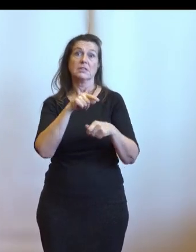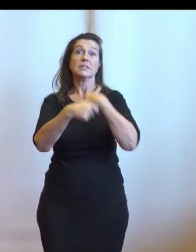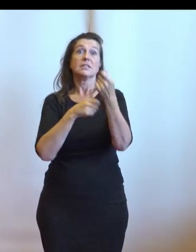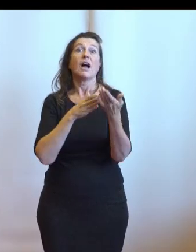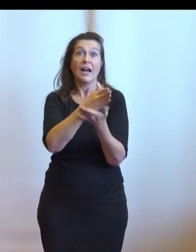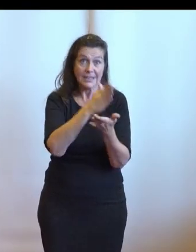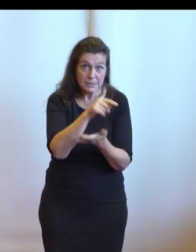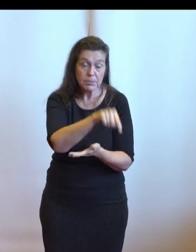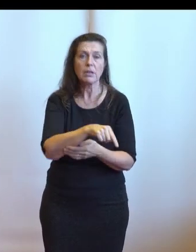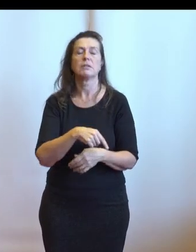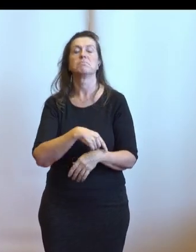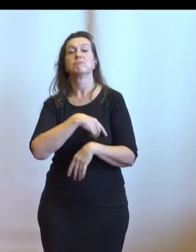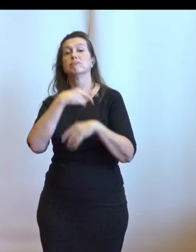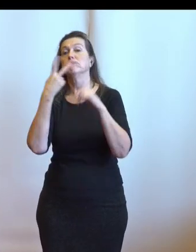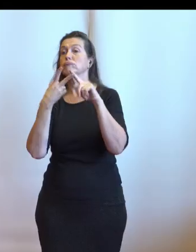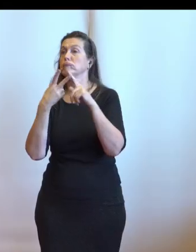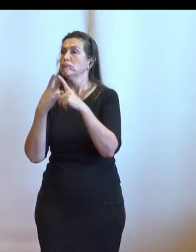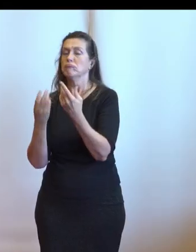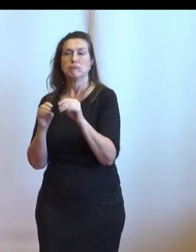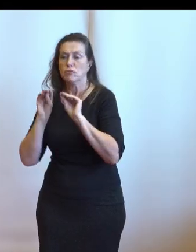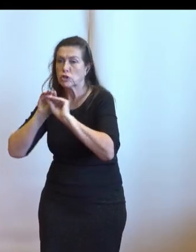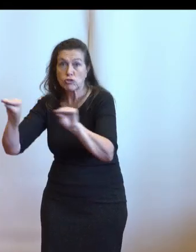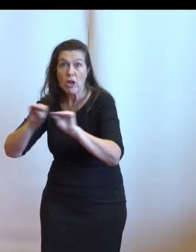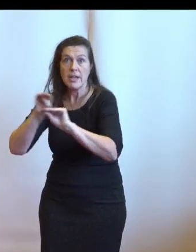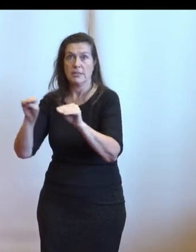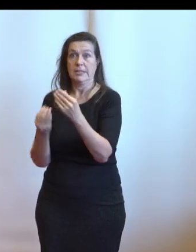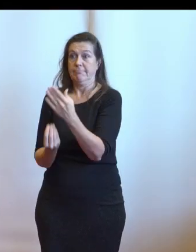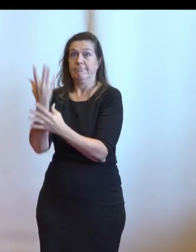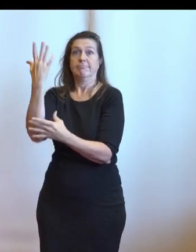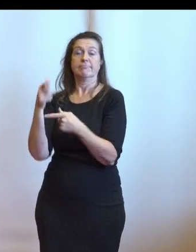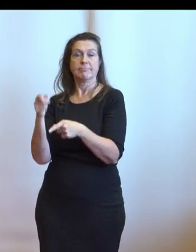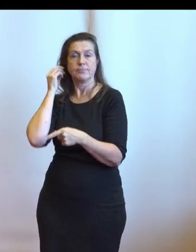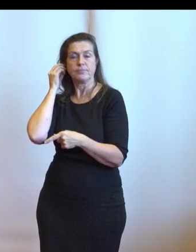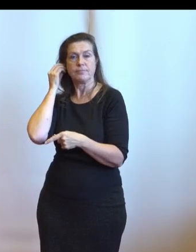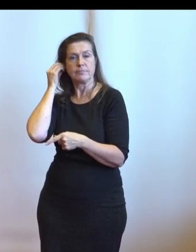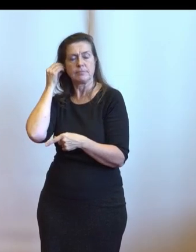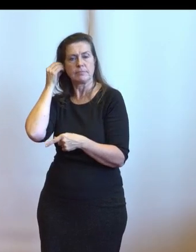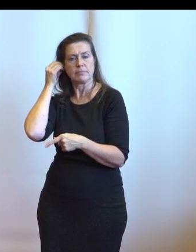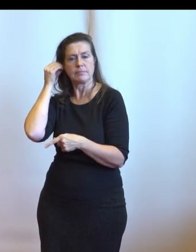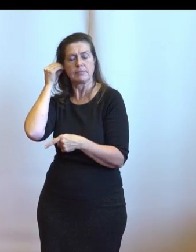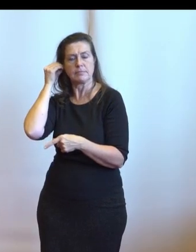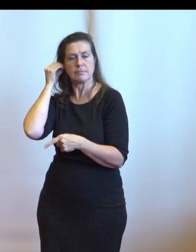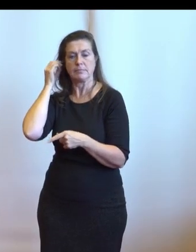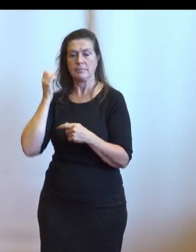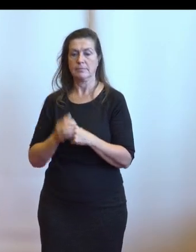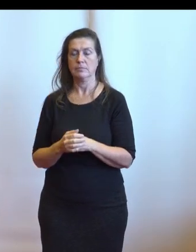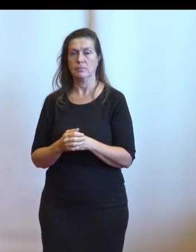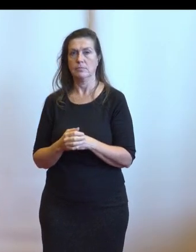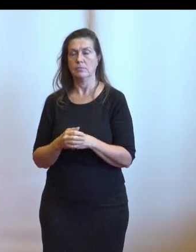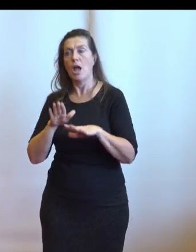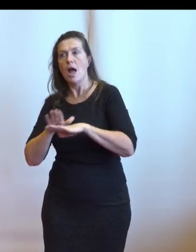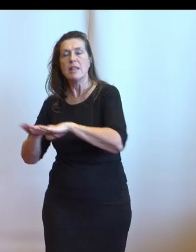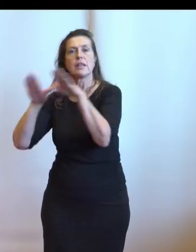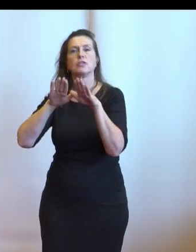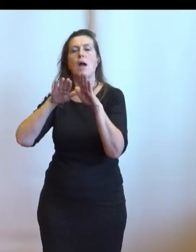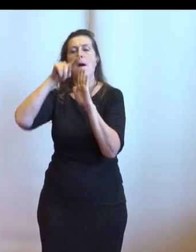also develop trainings. Recently, we developed a national policy, Internet